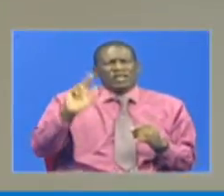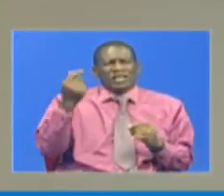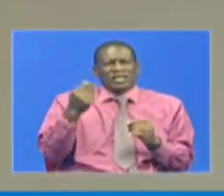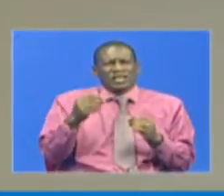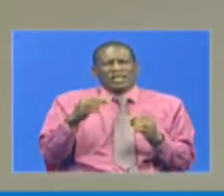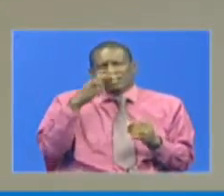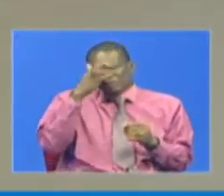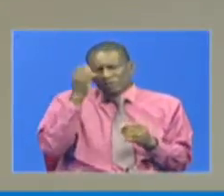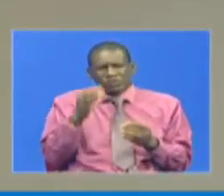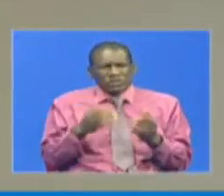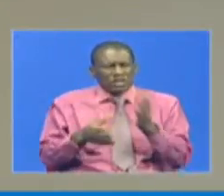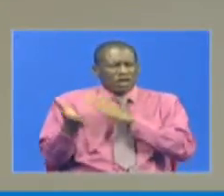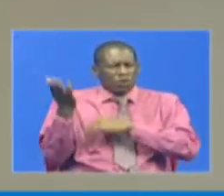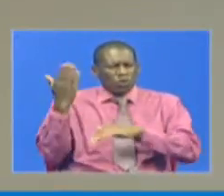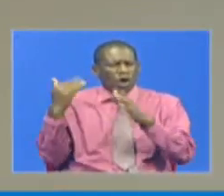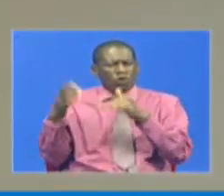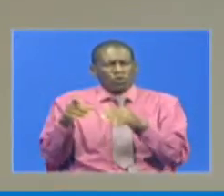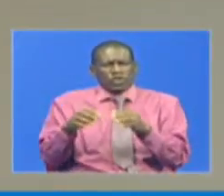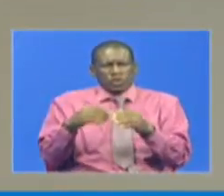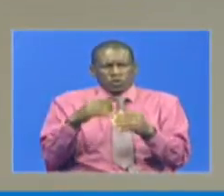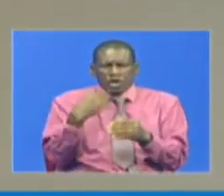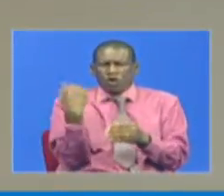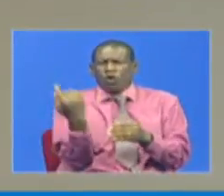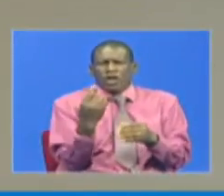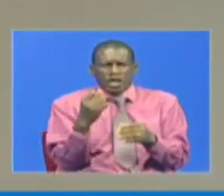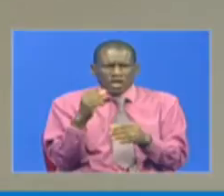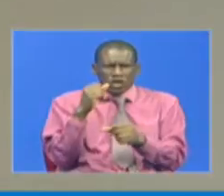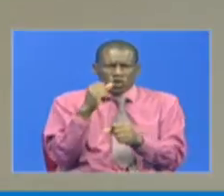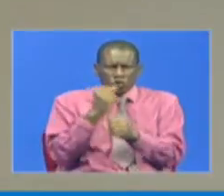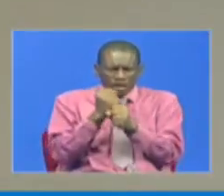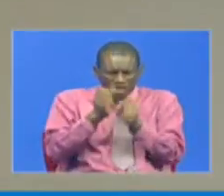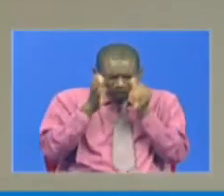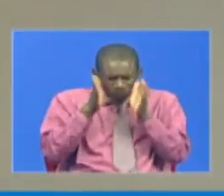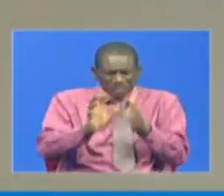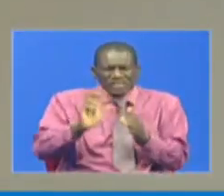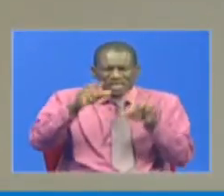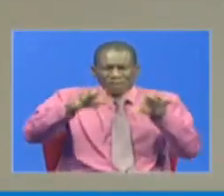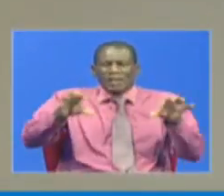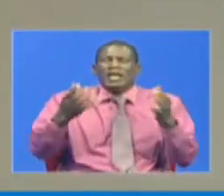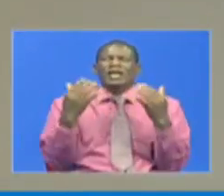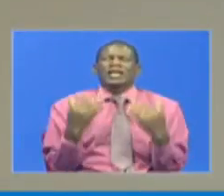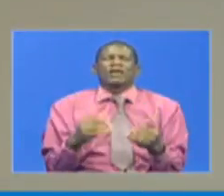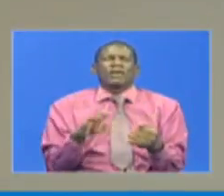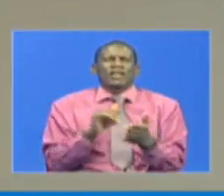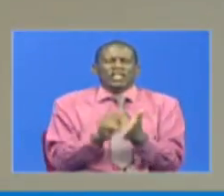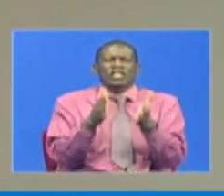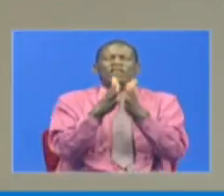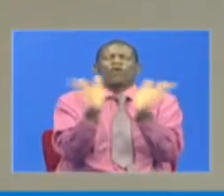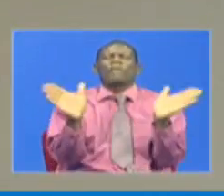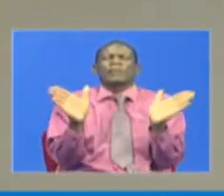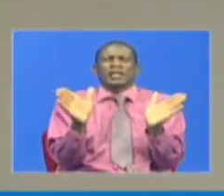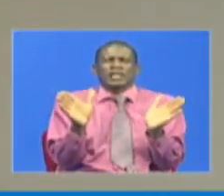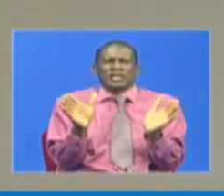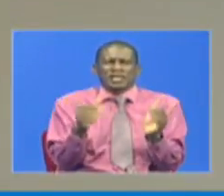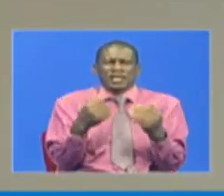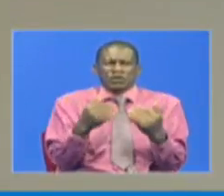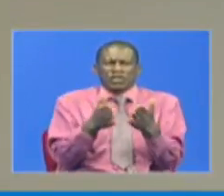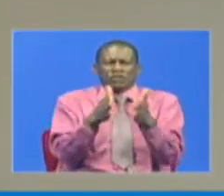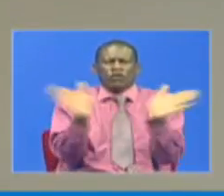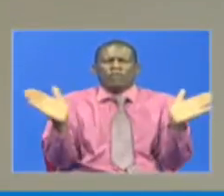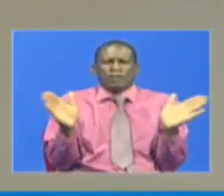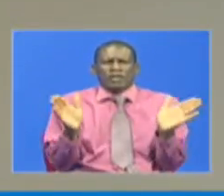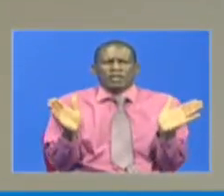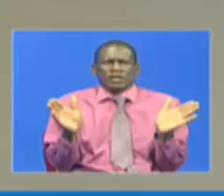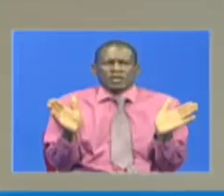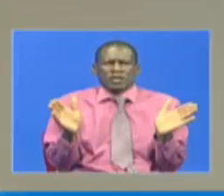because previously they were really focusing on the Kenyan market. Now that they've opened up to the digital